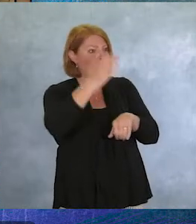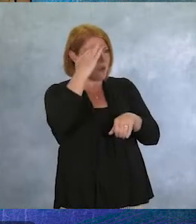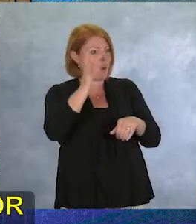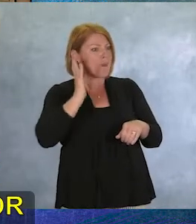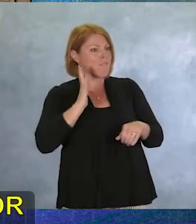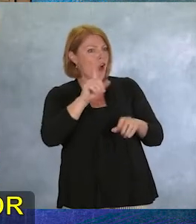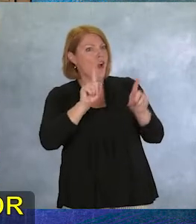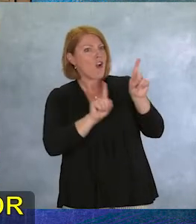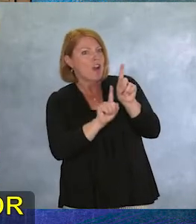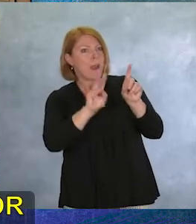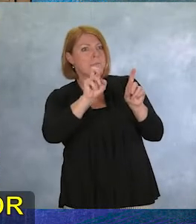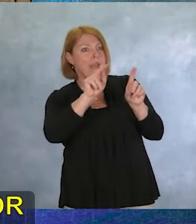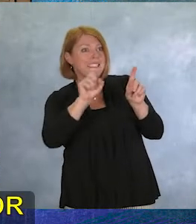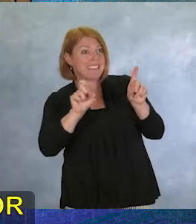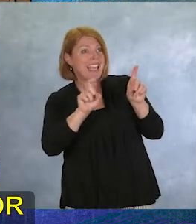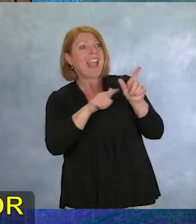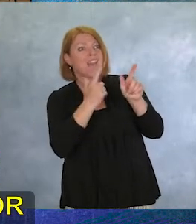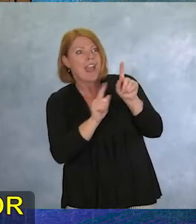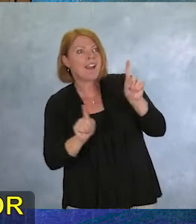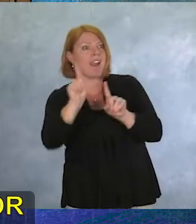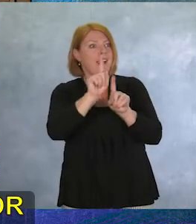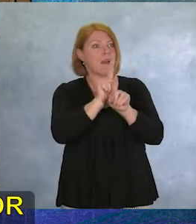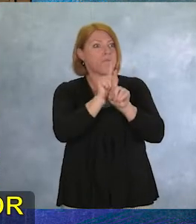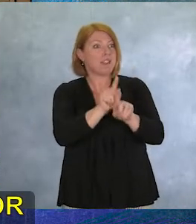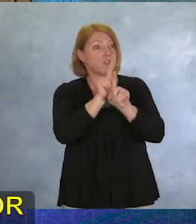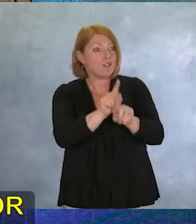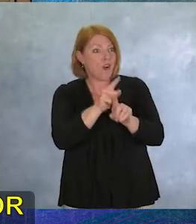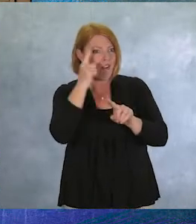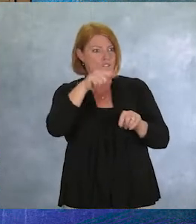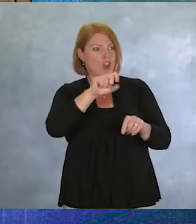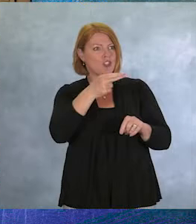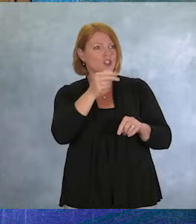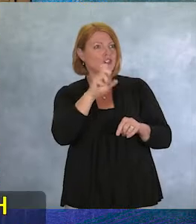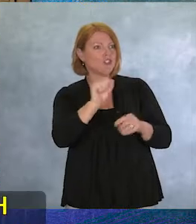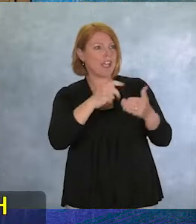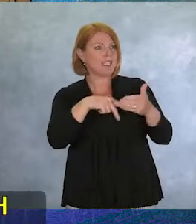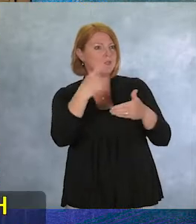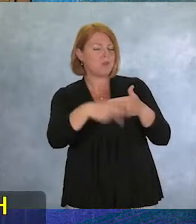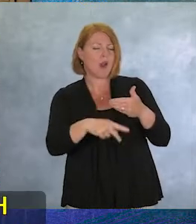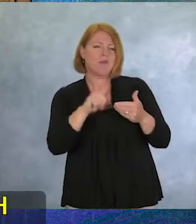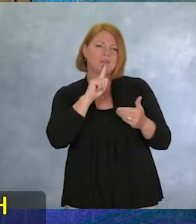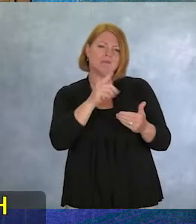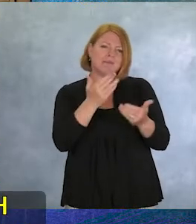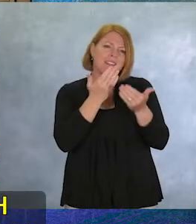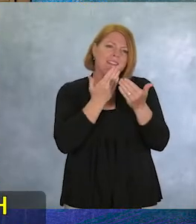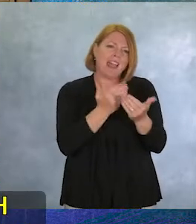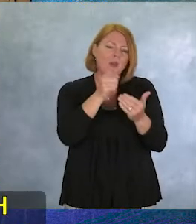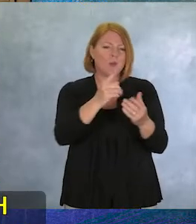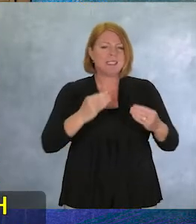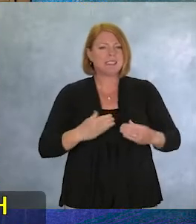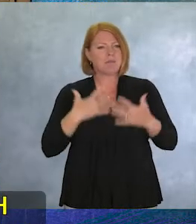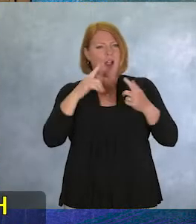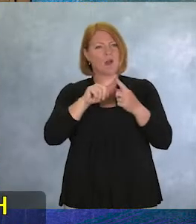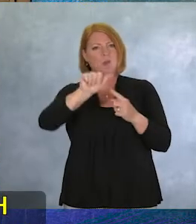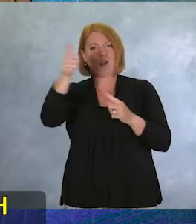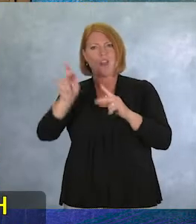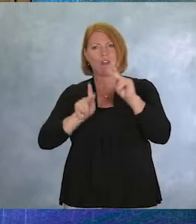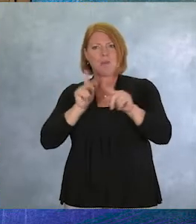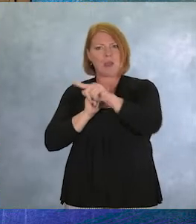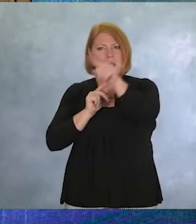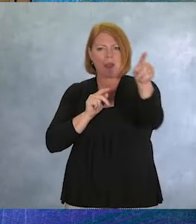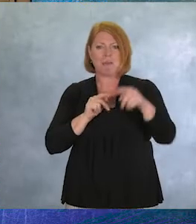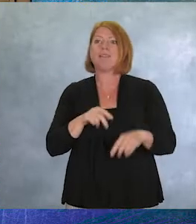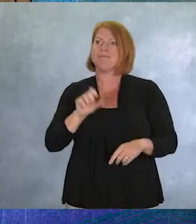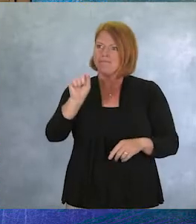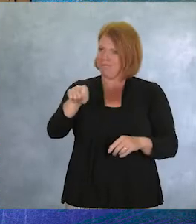mentee and then you became a mentor for the Shades program. And so thank you for being such an inspiration for other people.